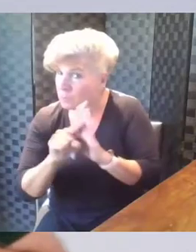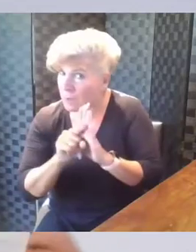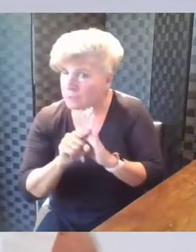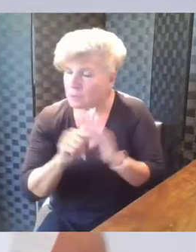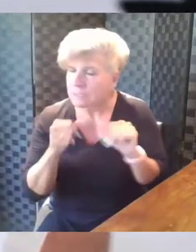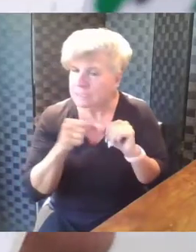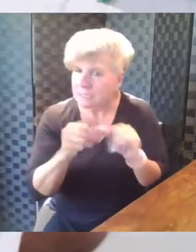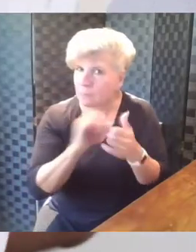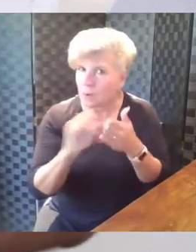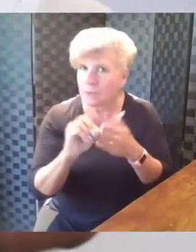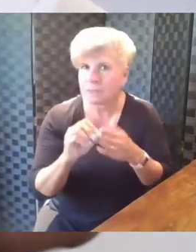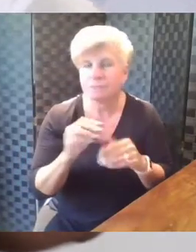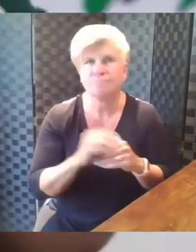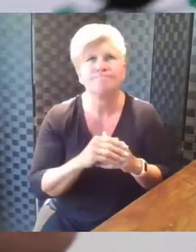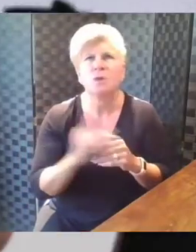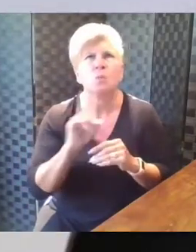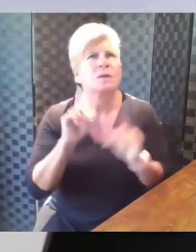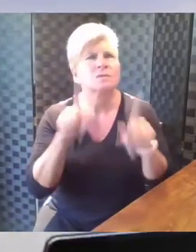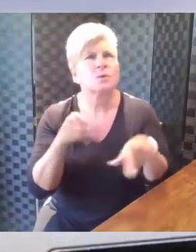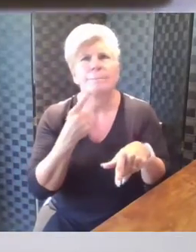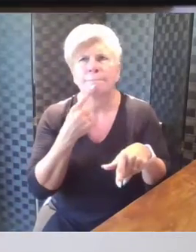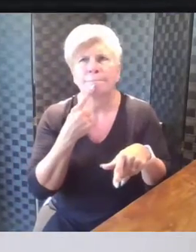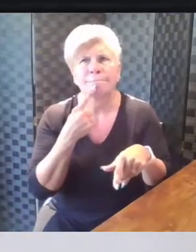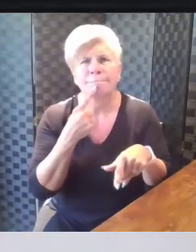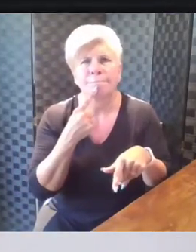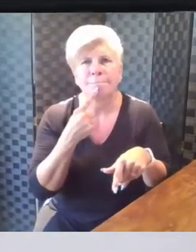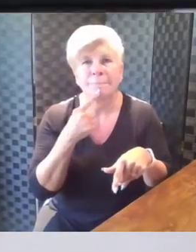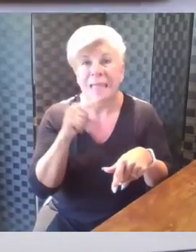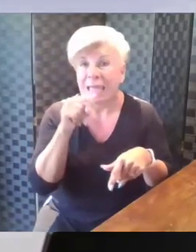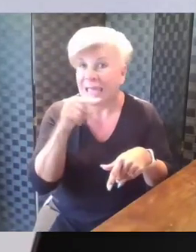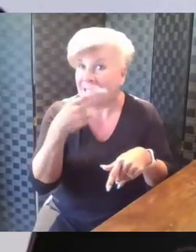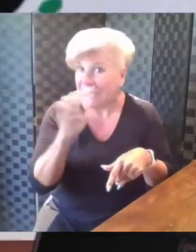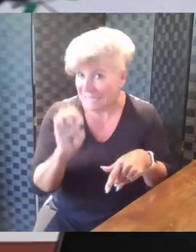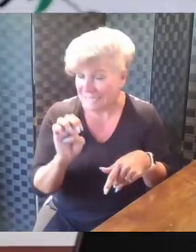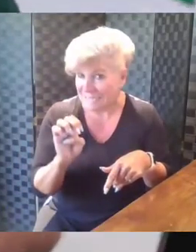I'm going to say somewhere crazy he's going to run, something that's kind of make-believe. He